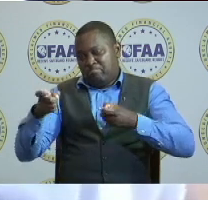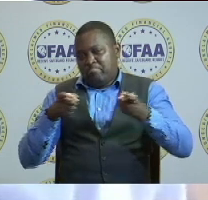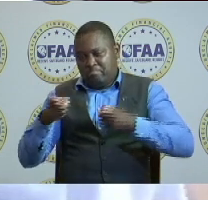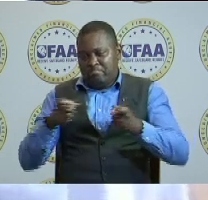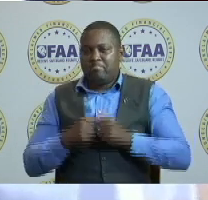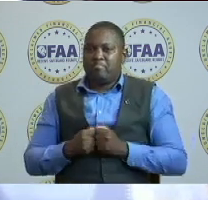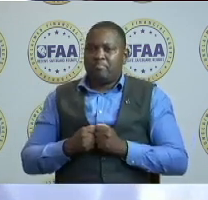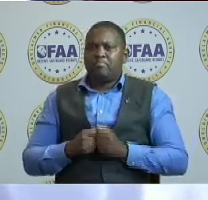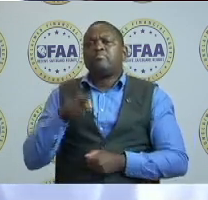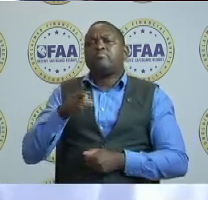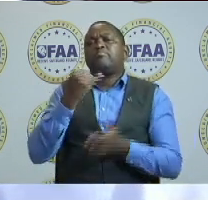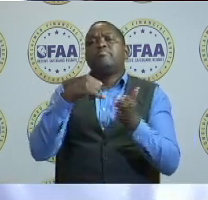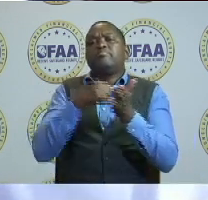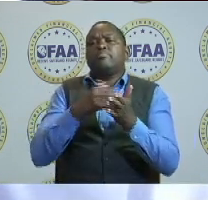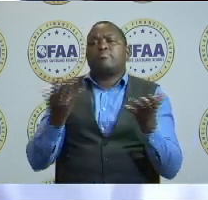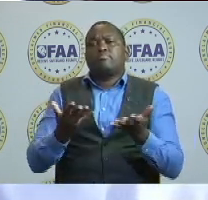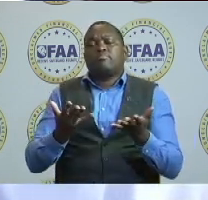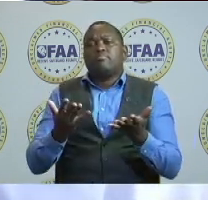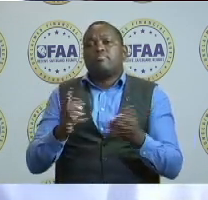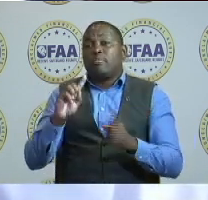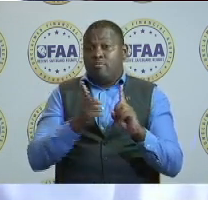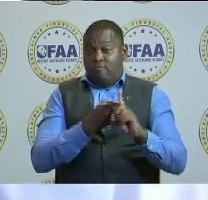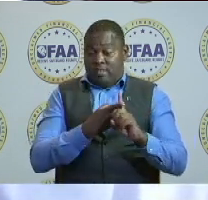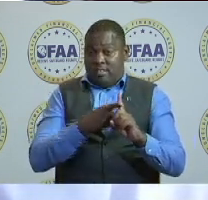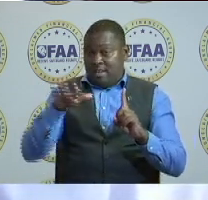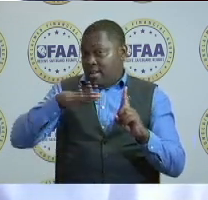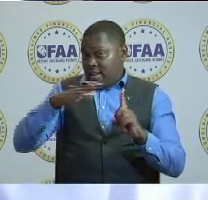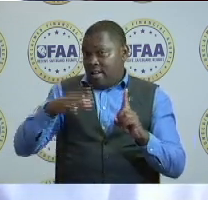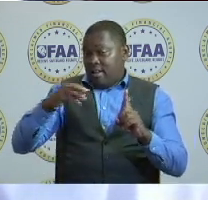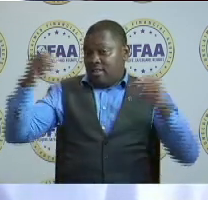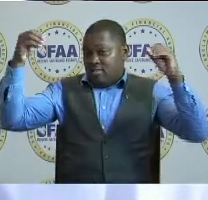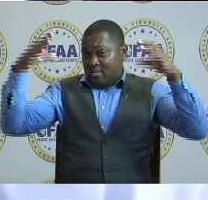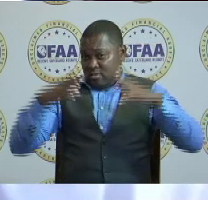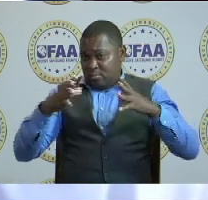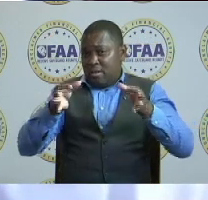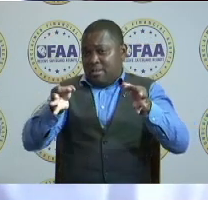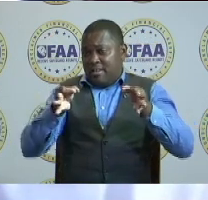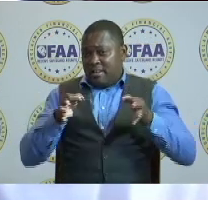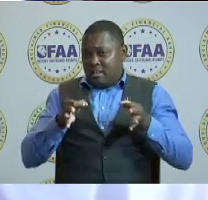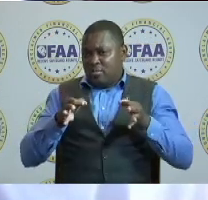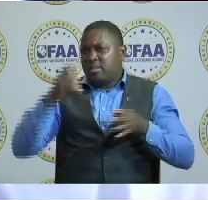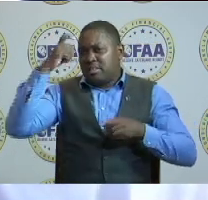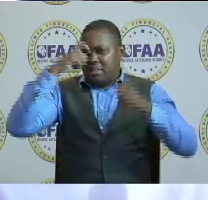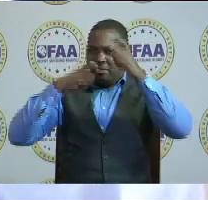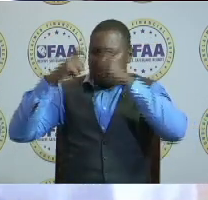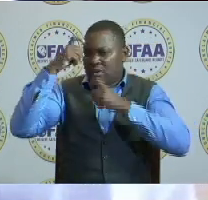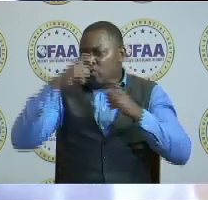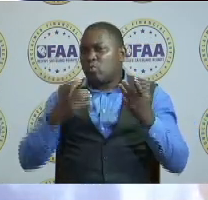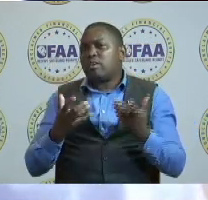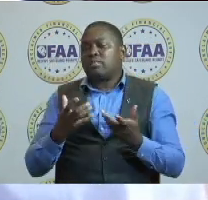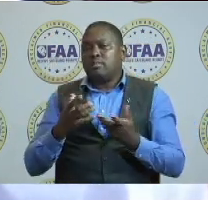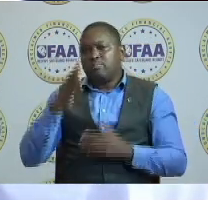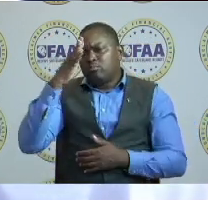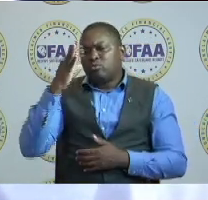include, first, the area of transparency, accountability, and prudence, as well as